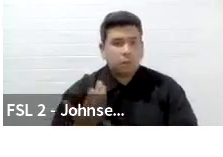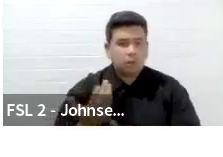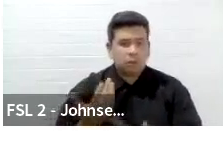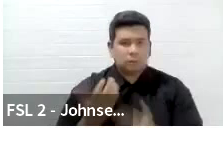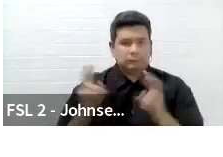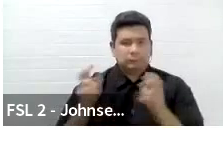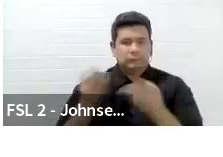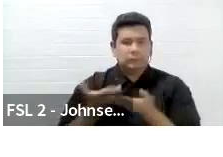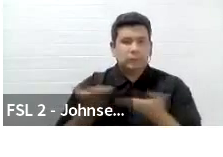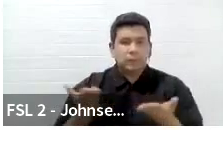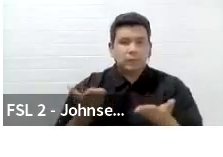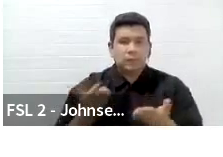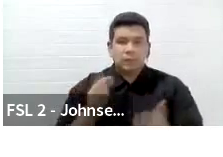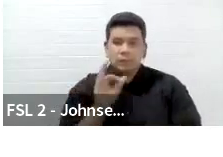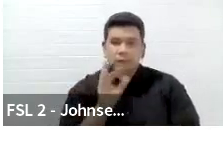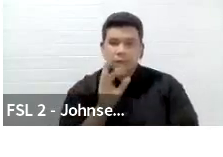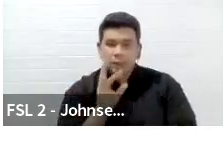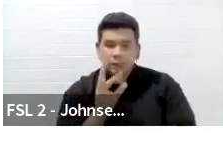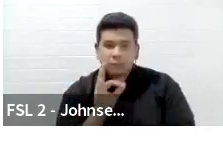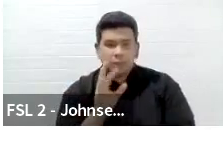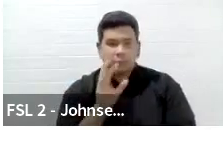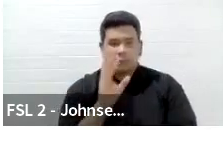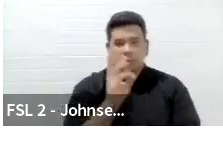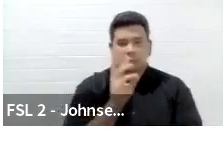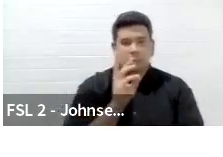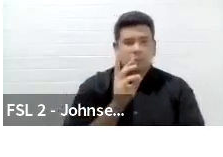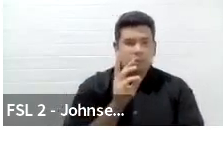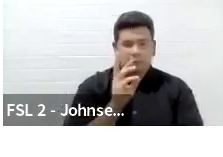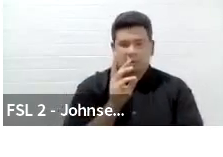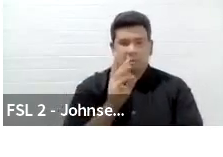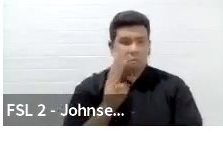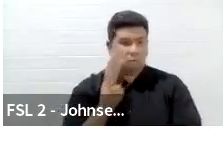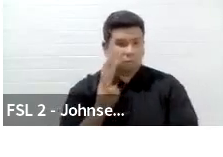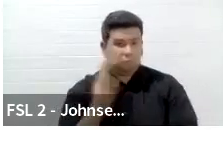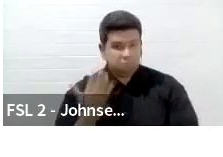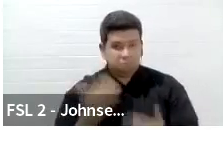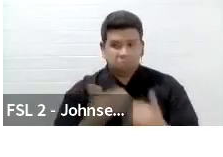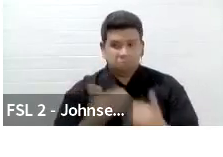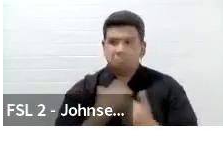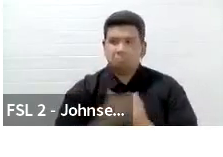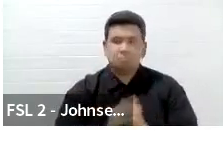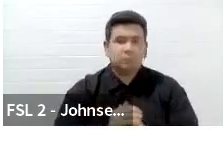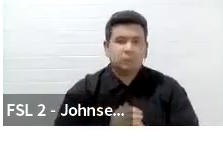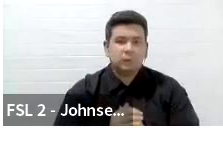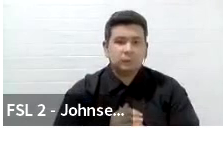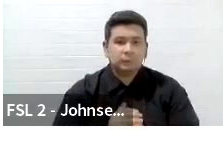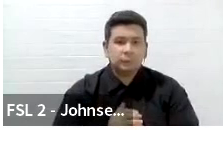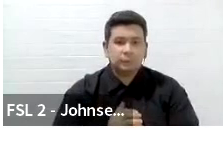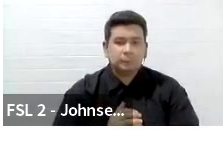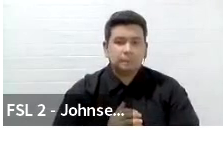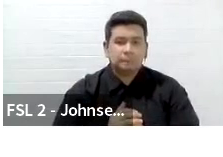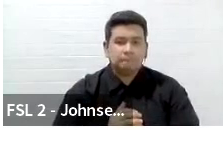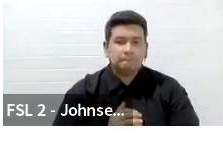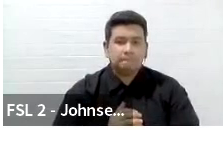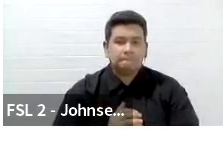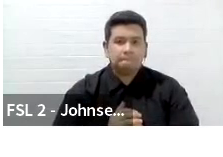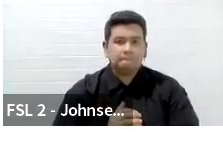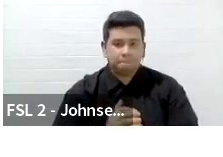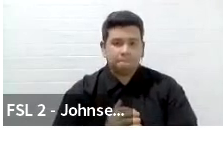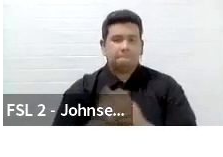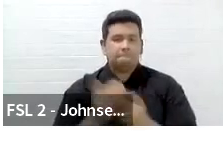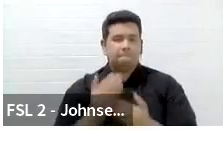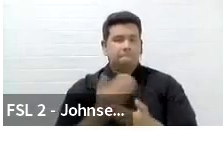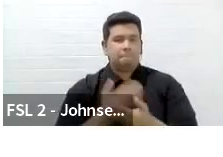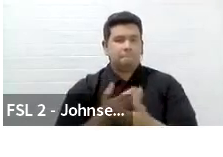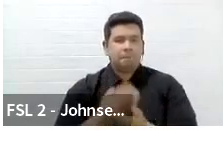I mean, those 60 years and over. And to a certain extent, the entry of this cohort, the large cohort, baby boom cohort,